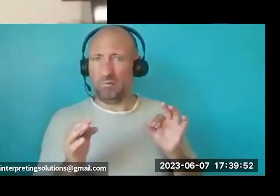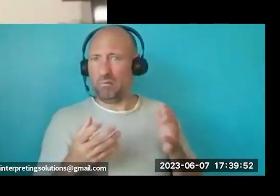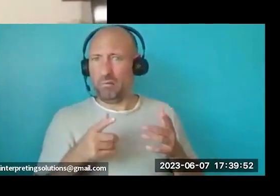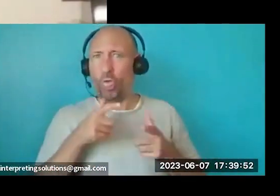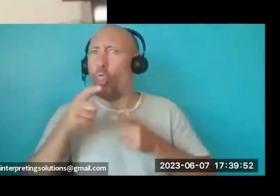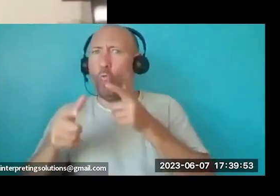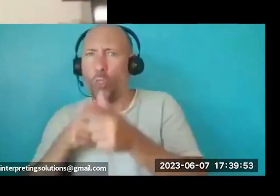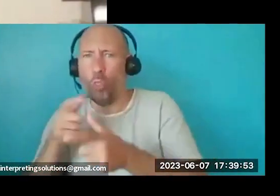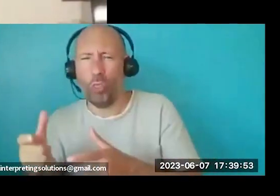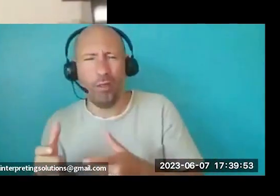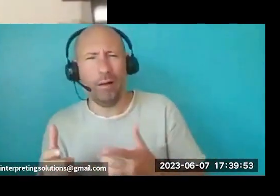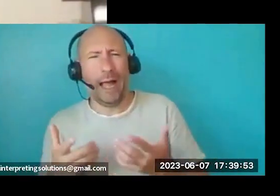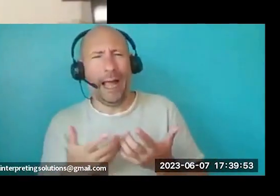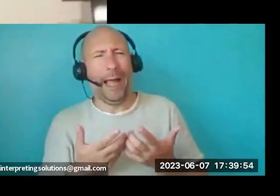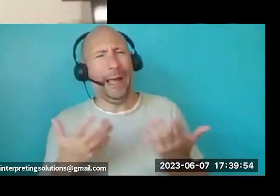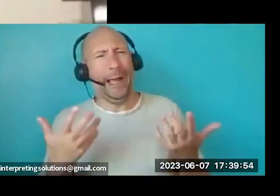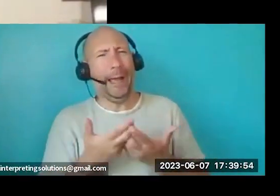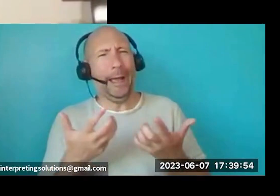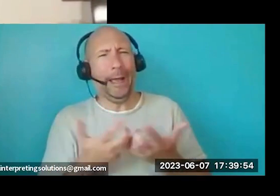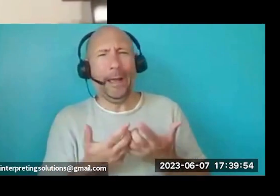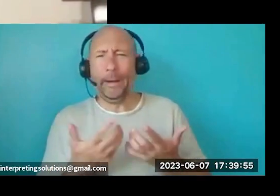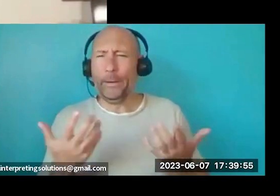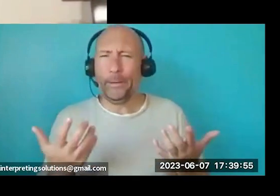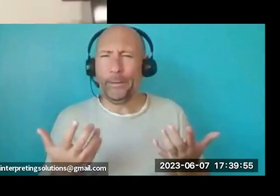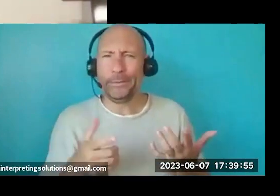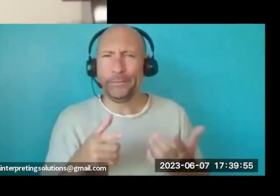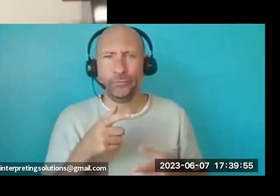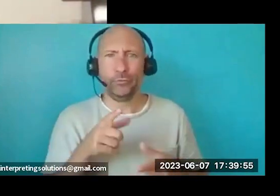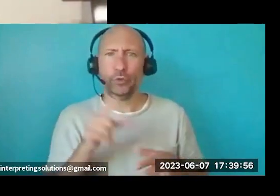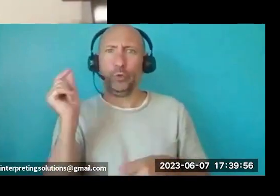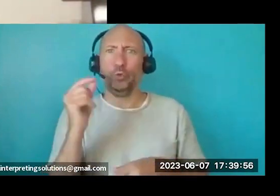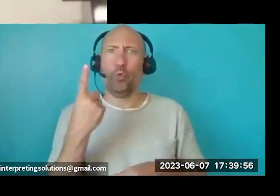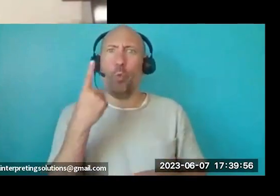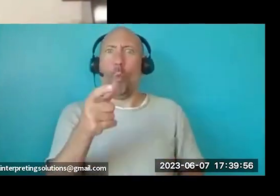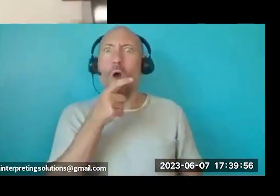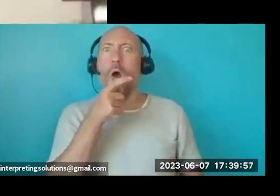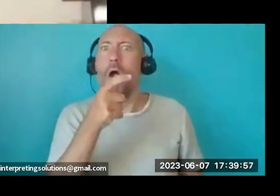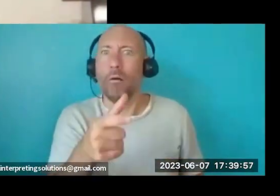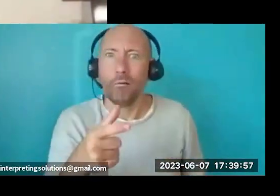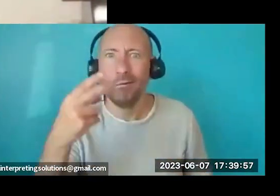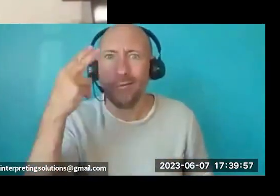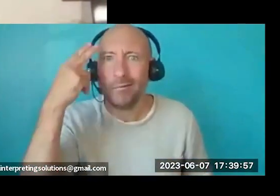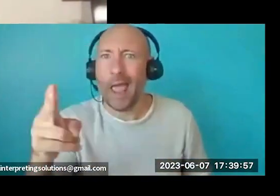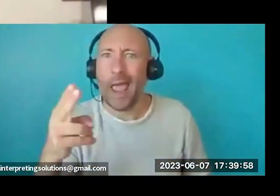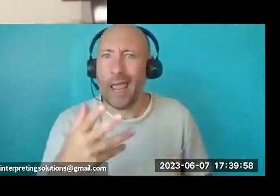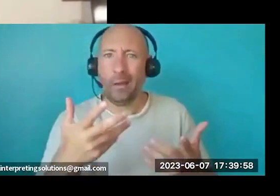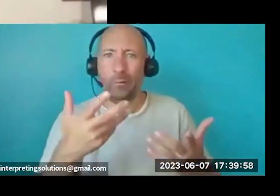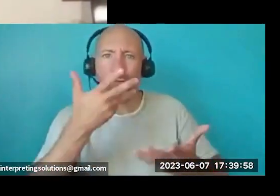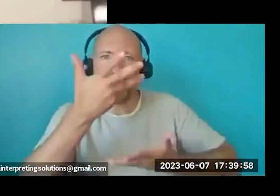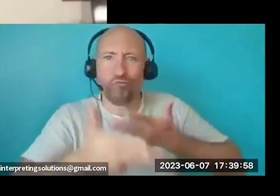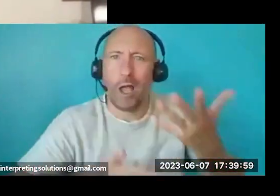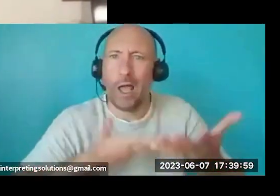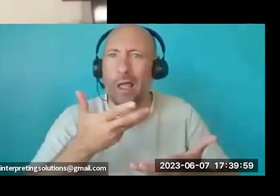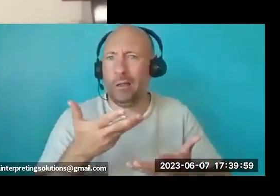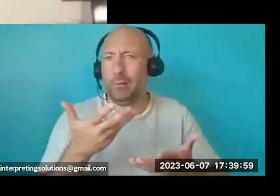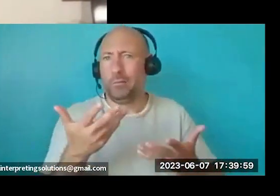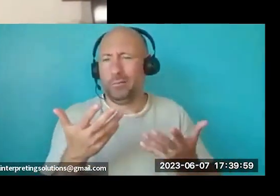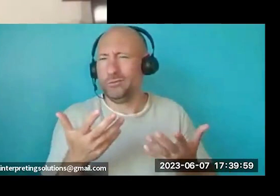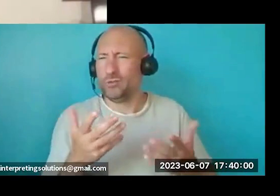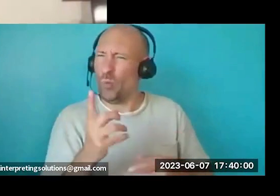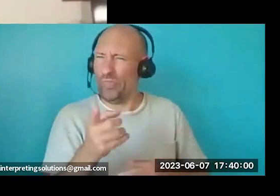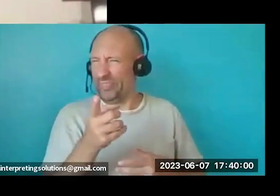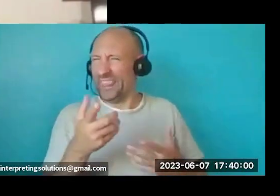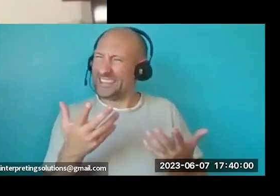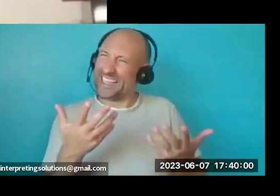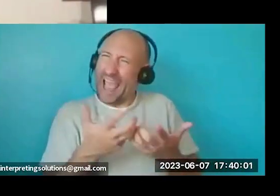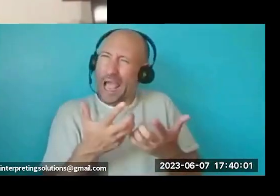is difficult to have one specific name that you can use, one specific description. So that is the basis of our